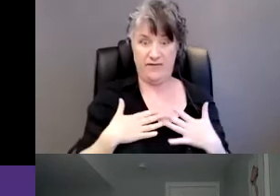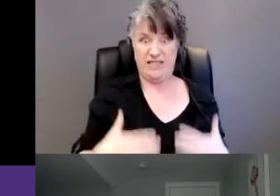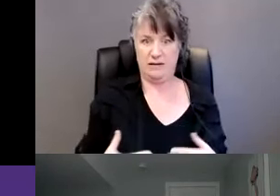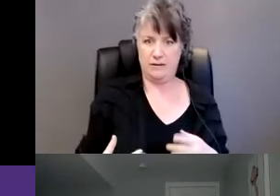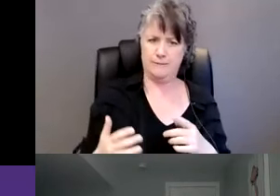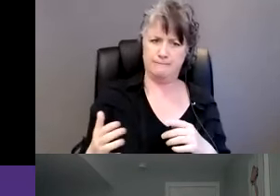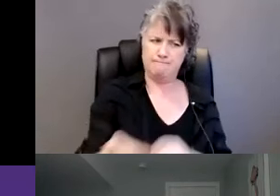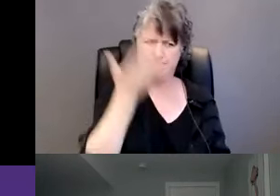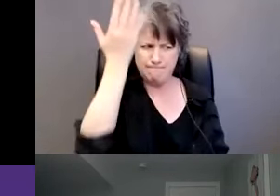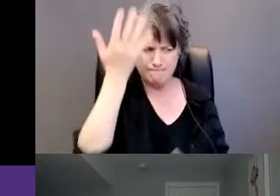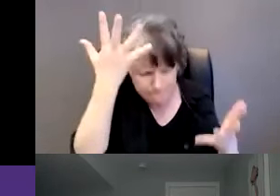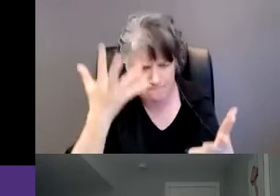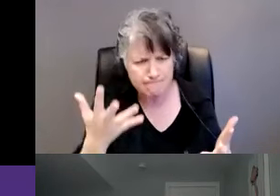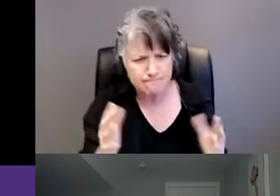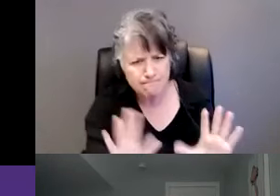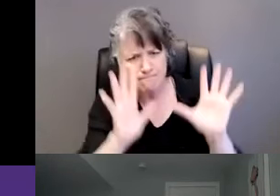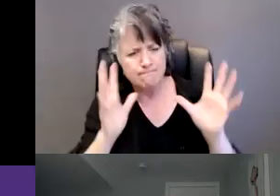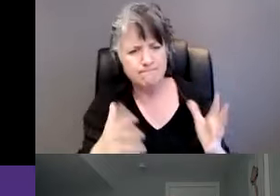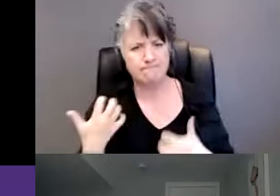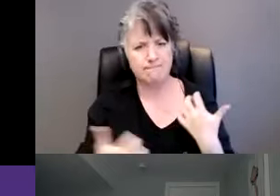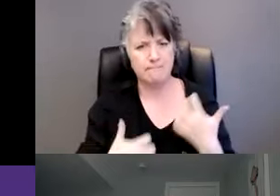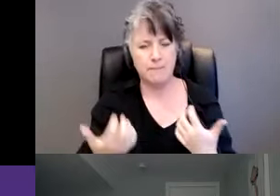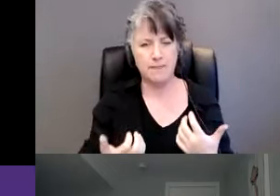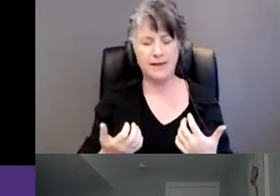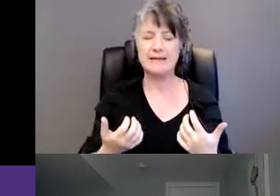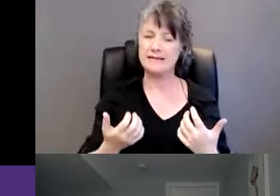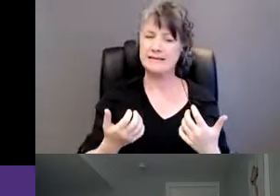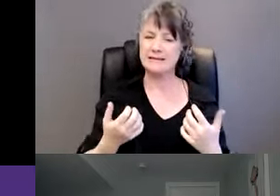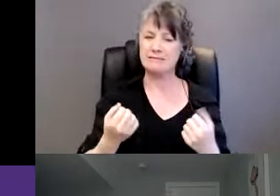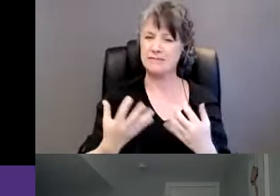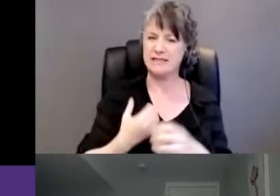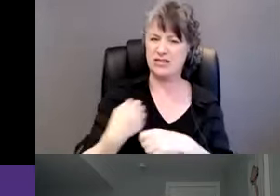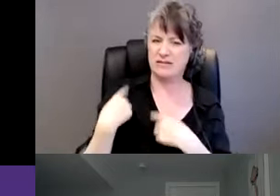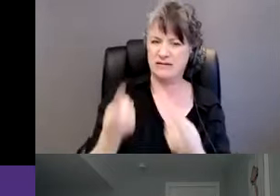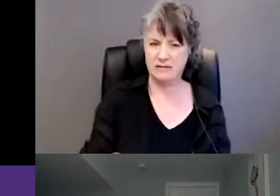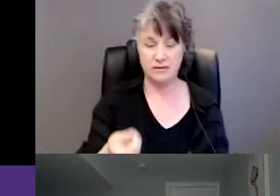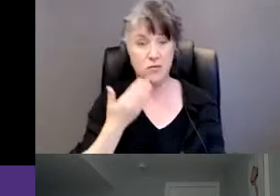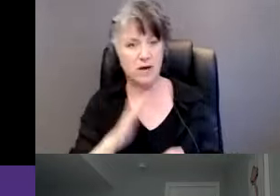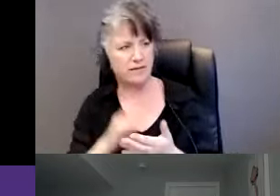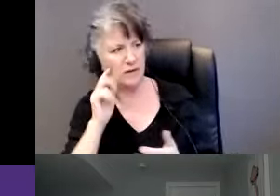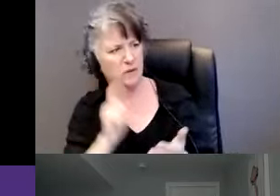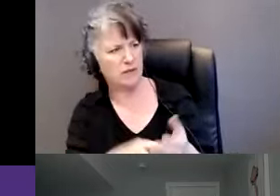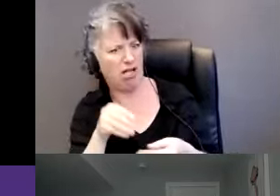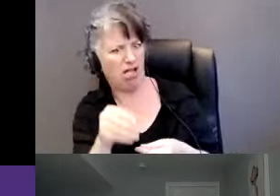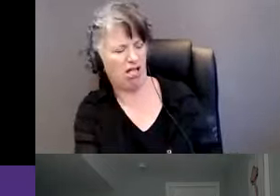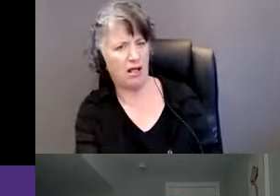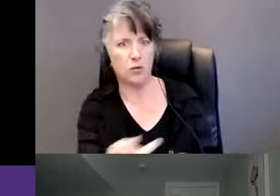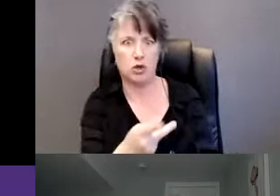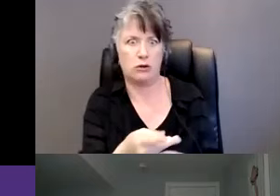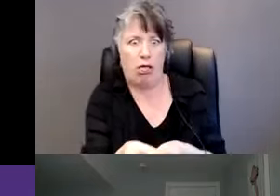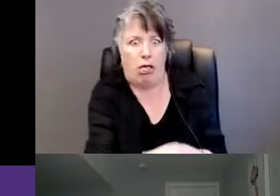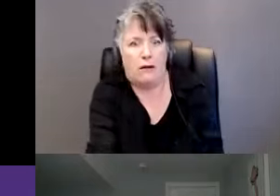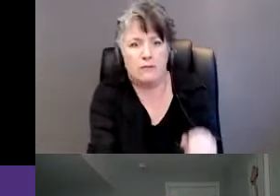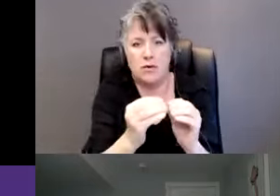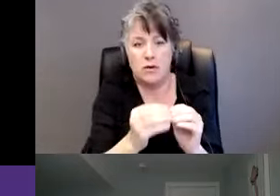and with this decline, she had noticed the increase in his spending habits. No diagnosis has been confirmed at